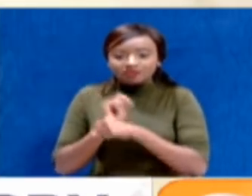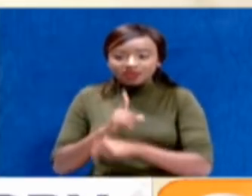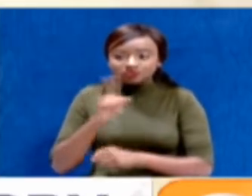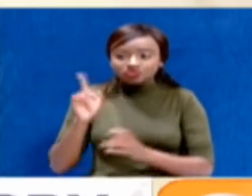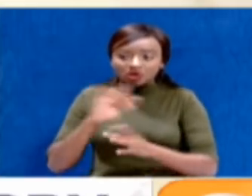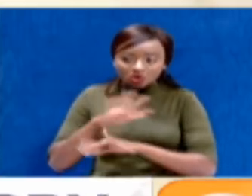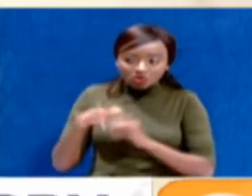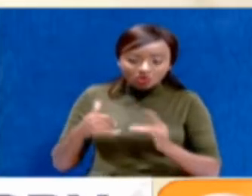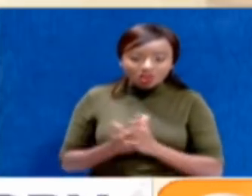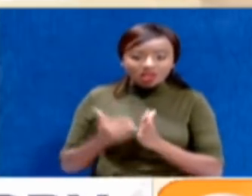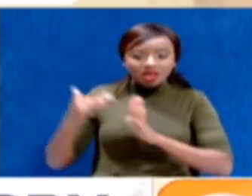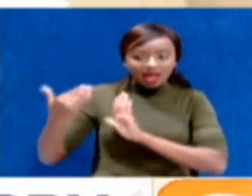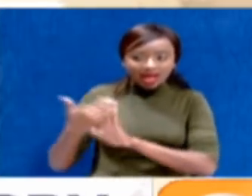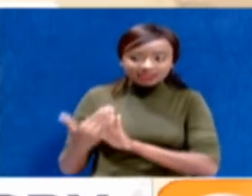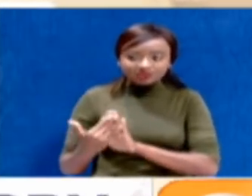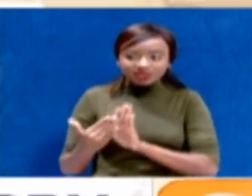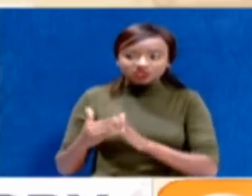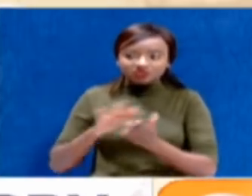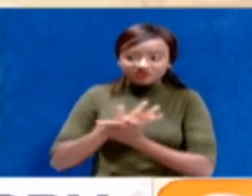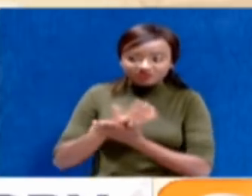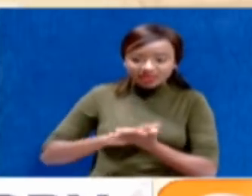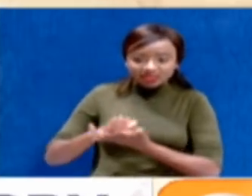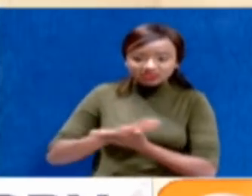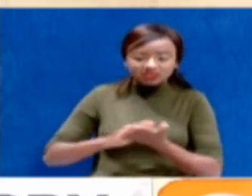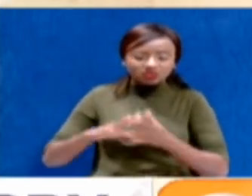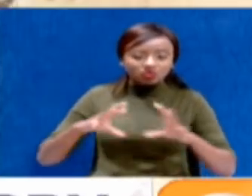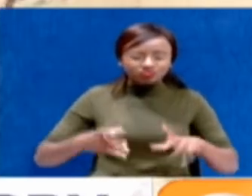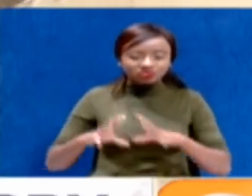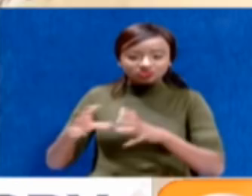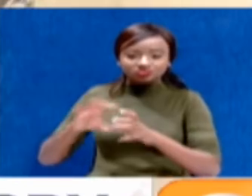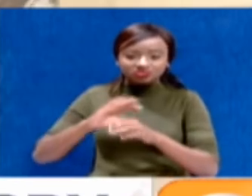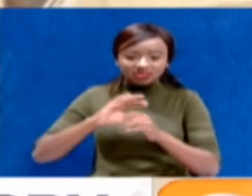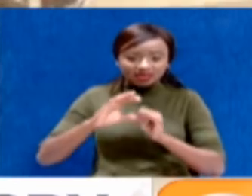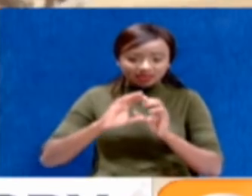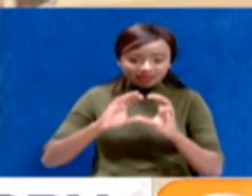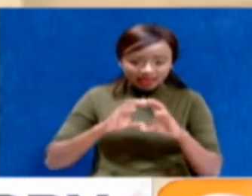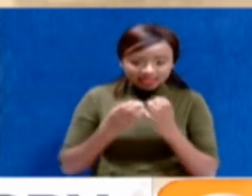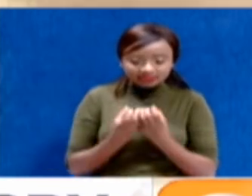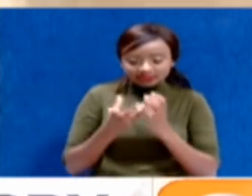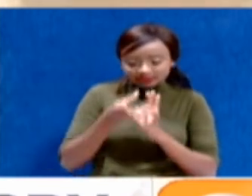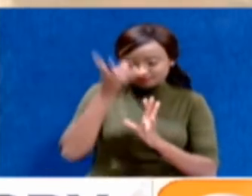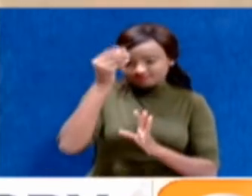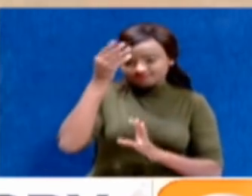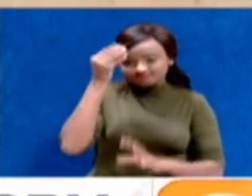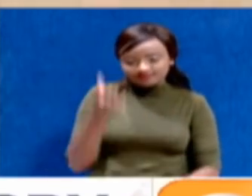aspects of basic computer classes are captured.